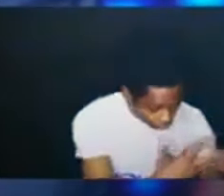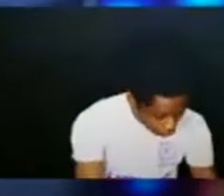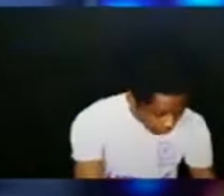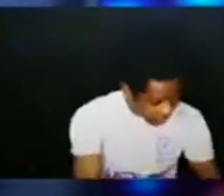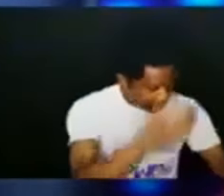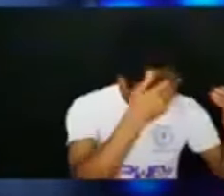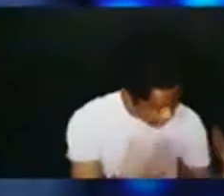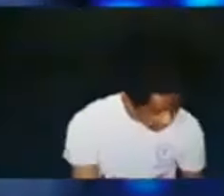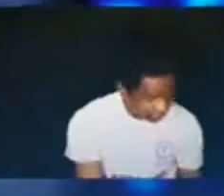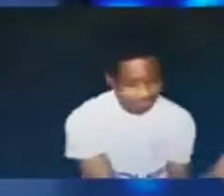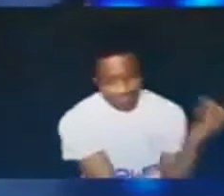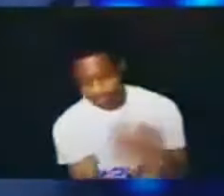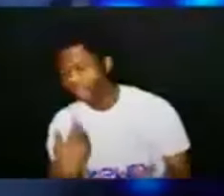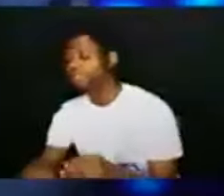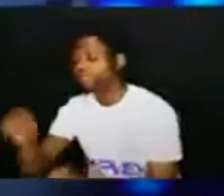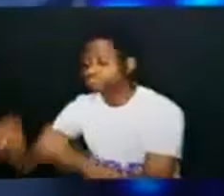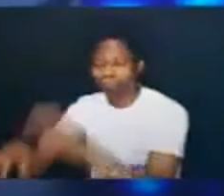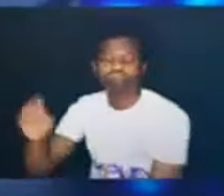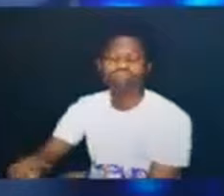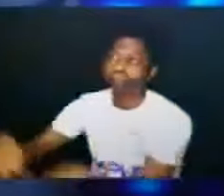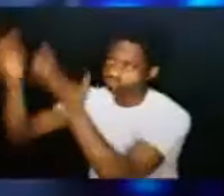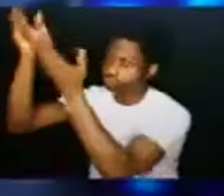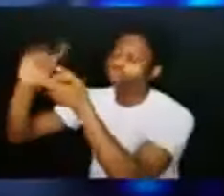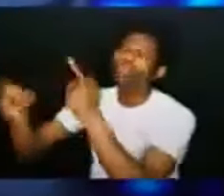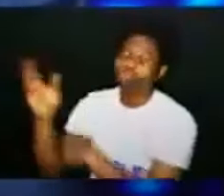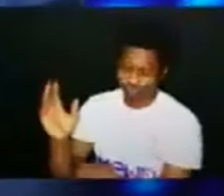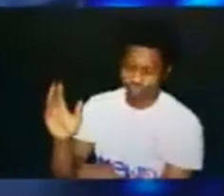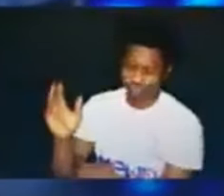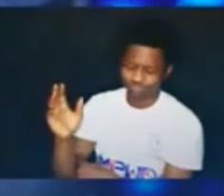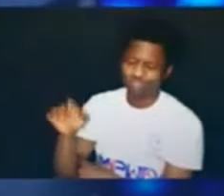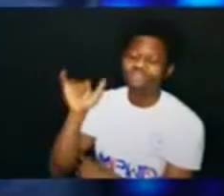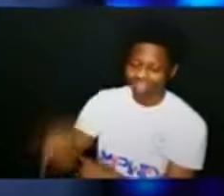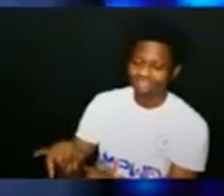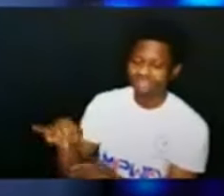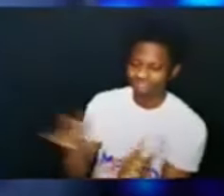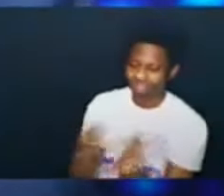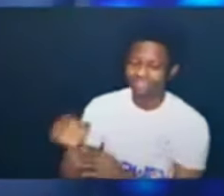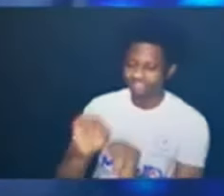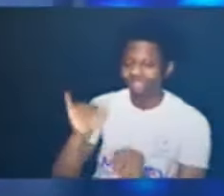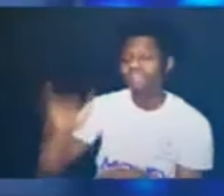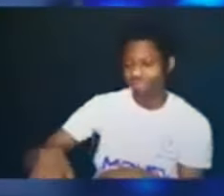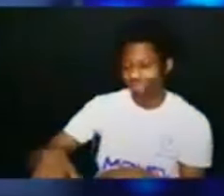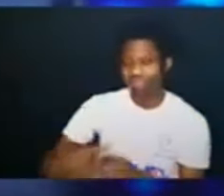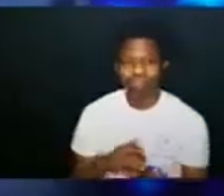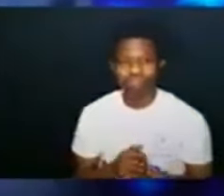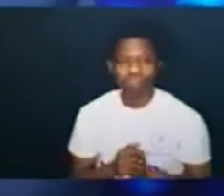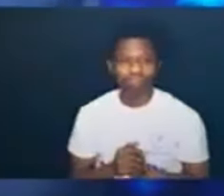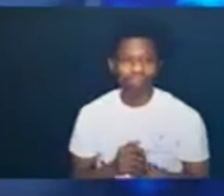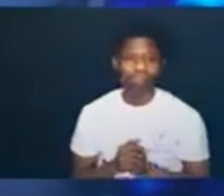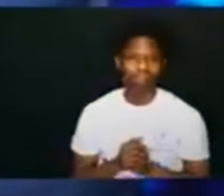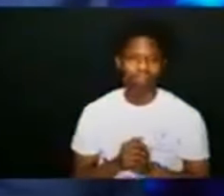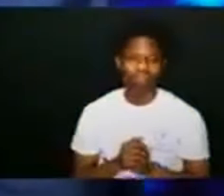o ba be mo wa ye ye dia fori mu tia no na wo kai se oni obi wa asem ana obi wa asem bi tia wo a ja ayeye de no afori mu tia nanim